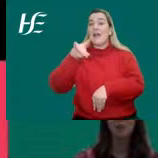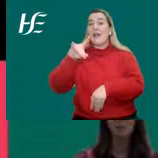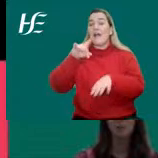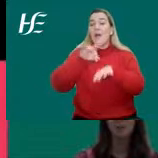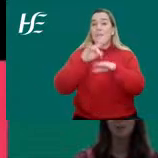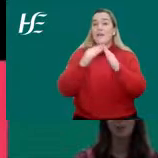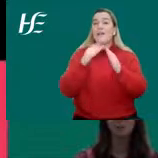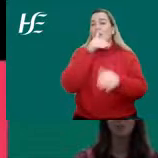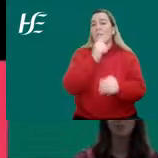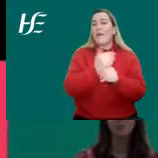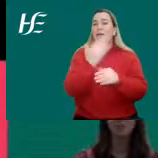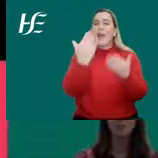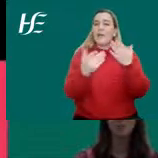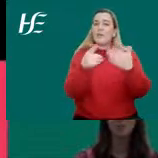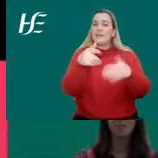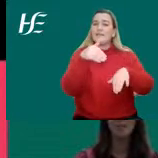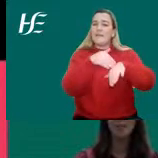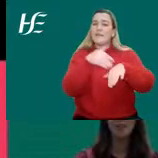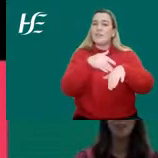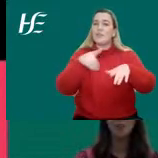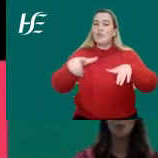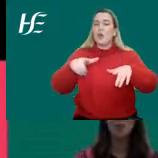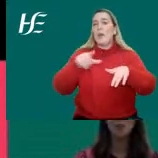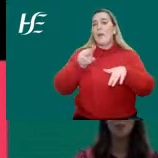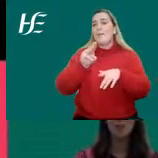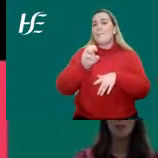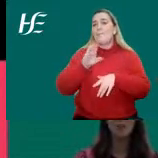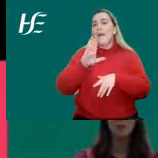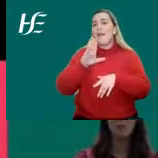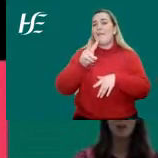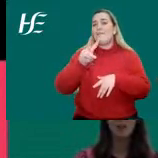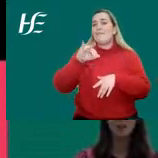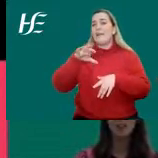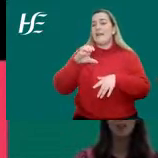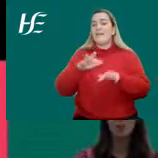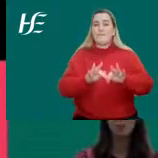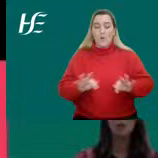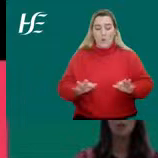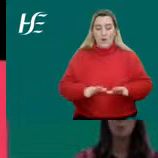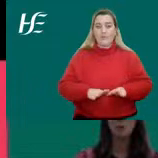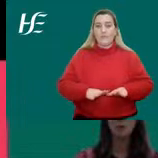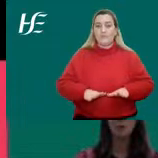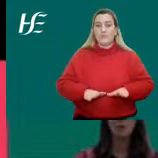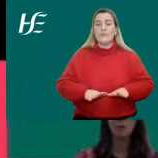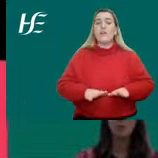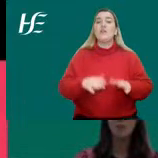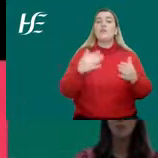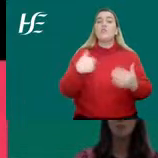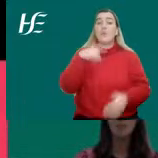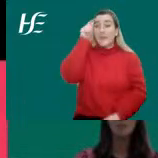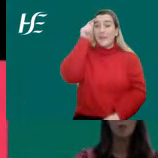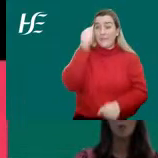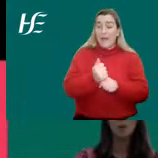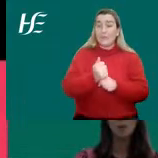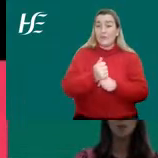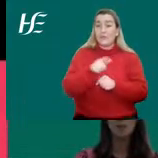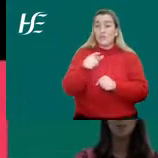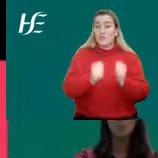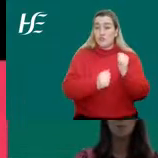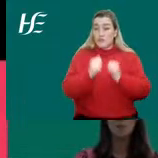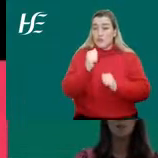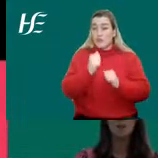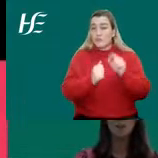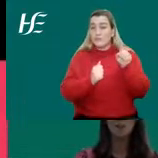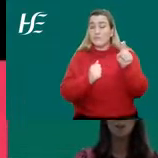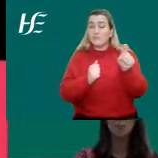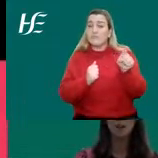affect your pelvic floor. So just firstly, I want you to have a little visual of your pelvic floor structure. And what you can see in